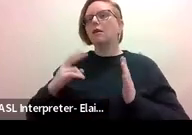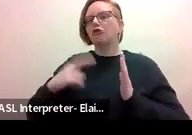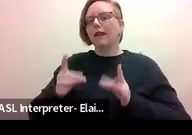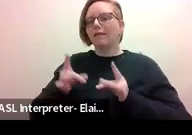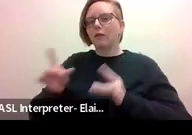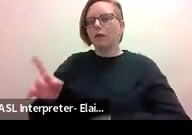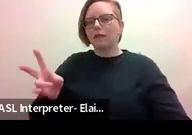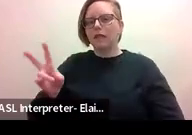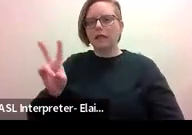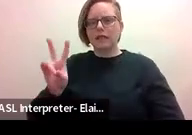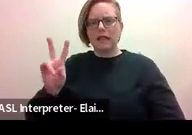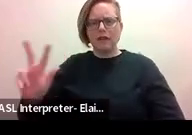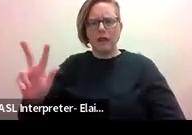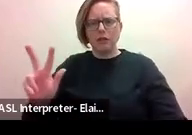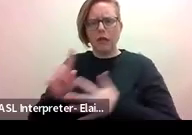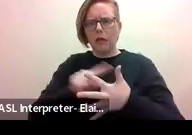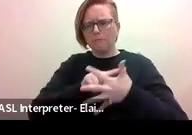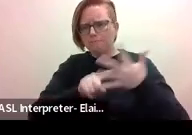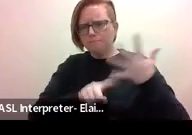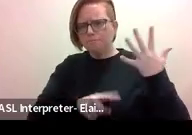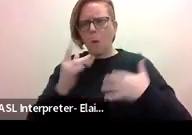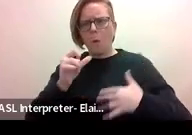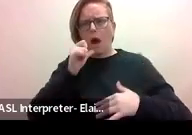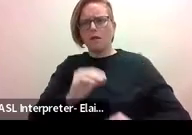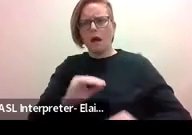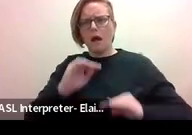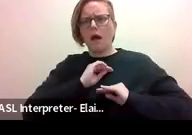Why would this not be compliant?